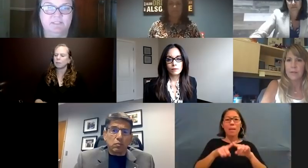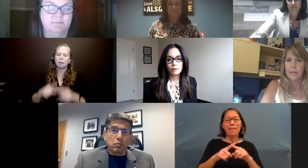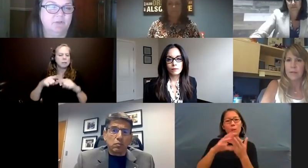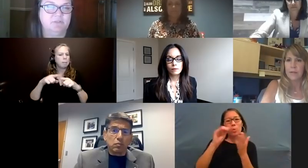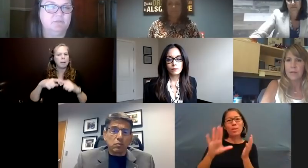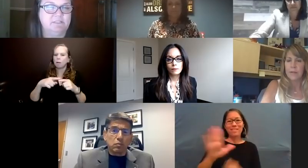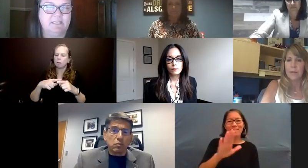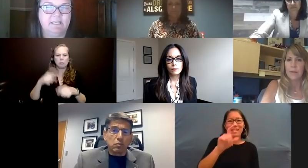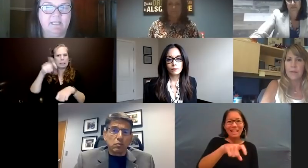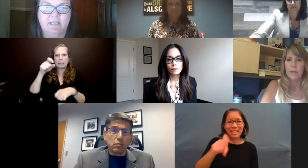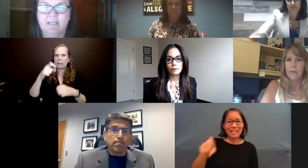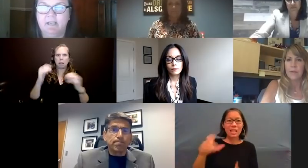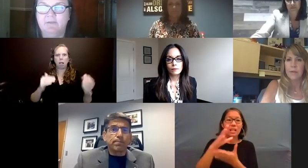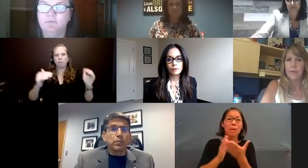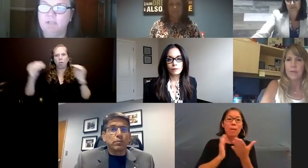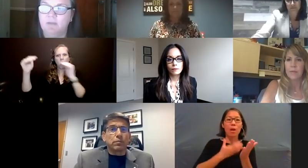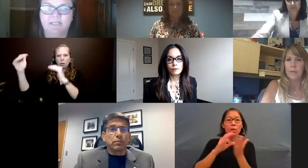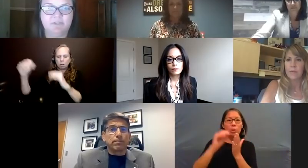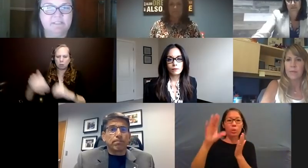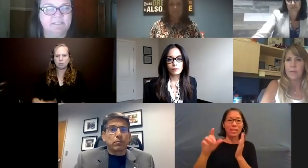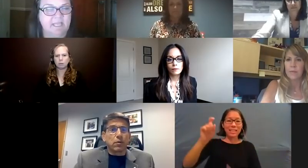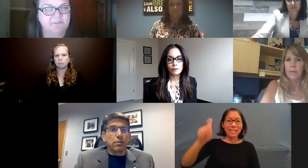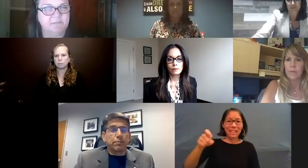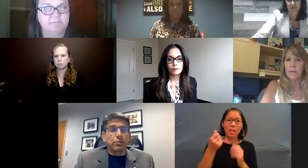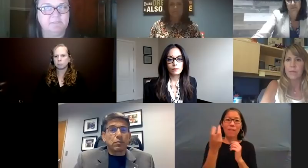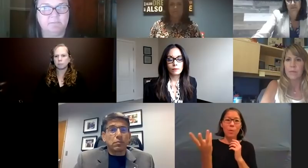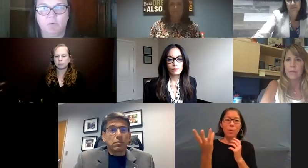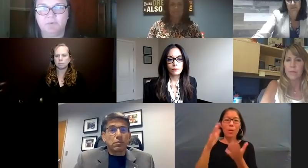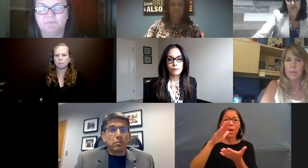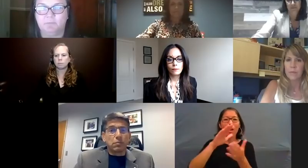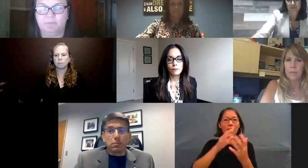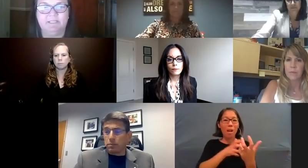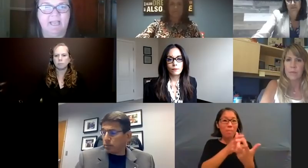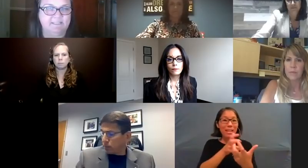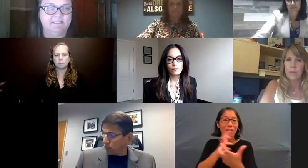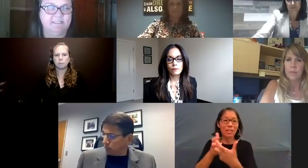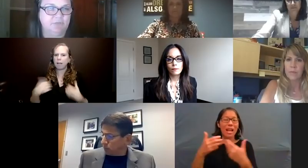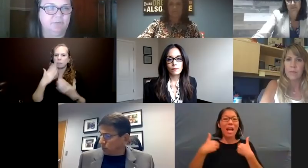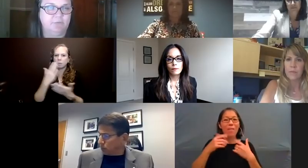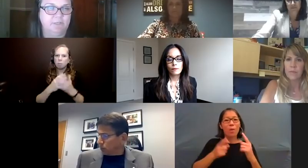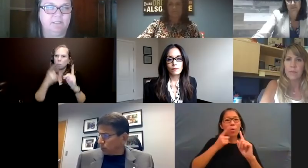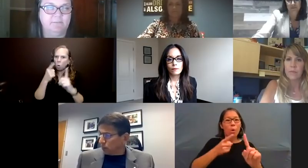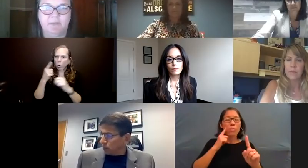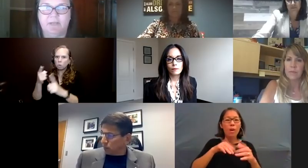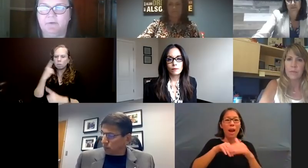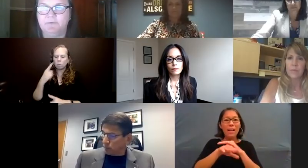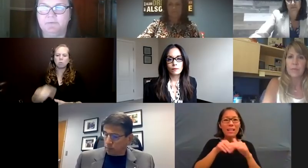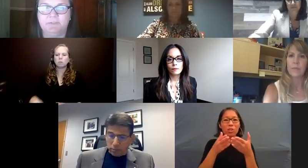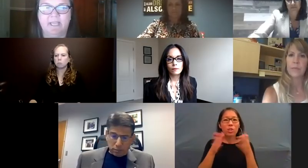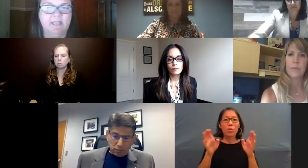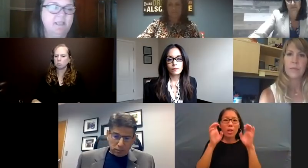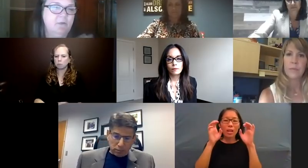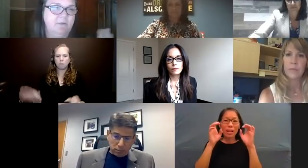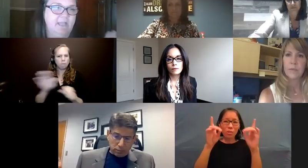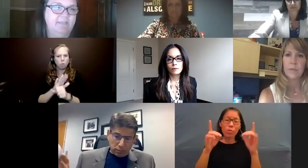student. Some of our students need a few accommodations and have some goals for really accessing general ed curriculum throughout their whole school